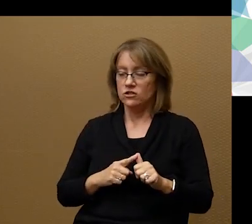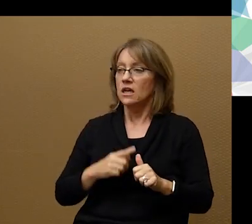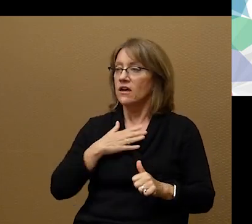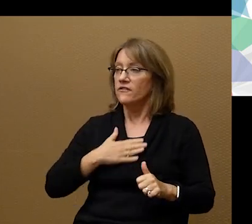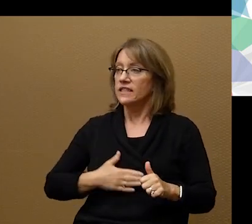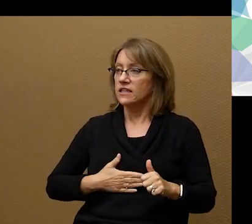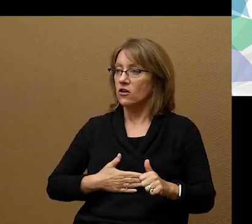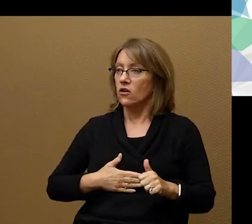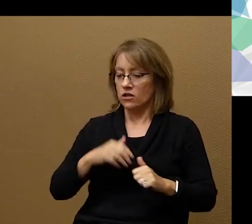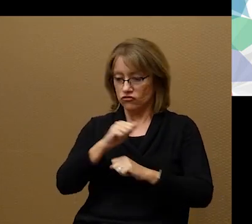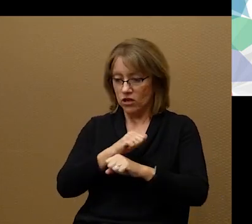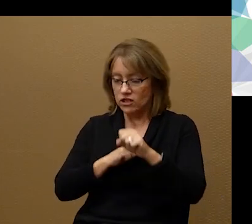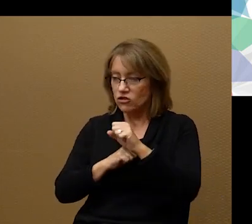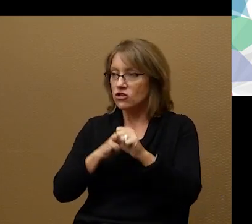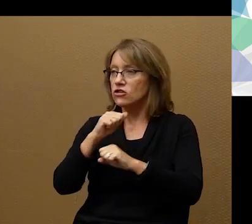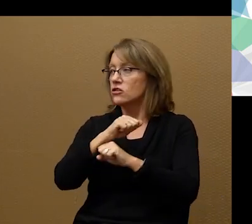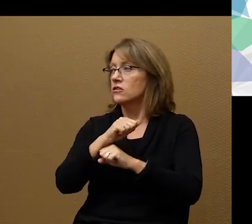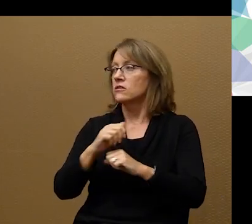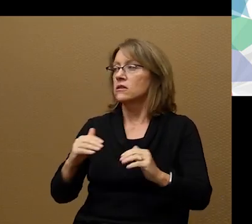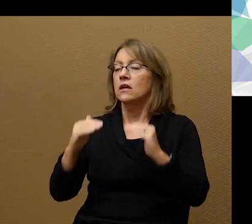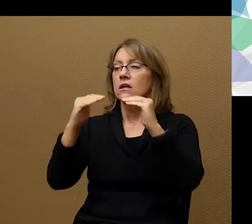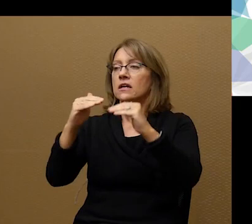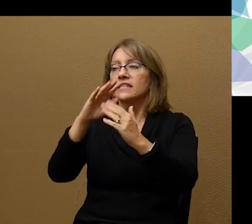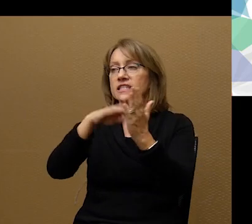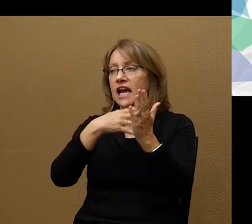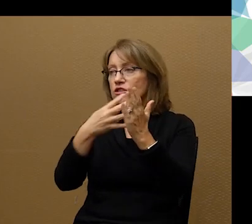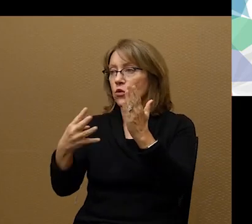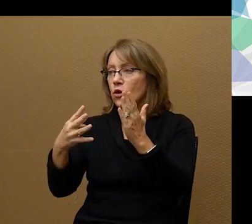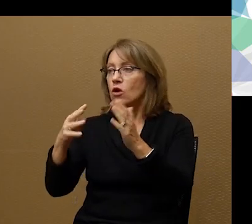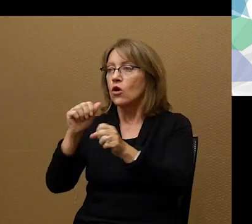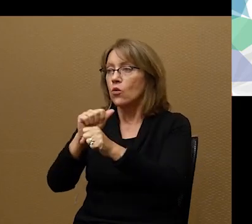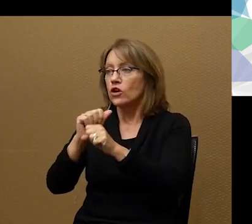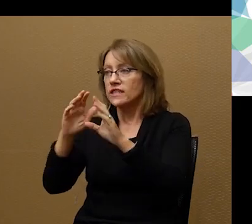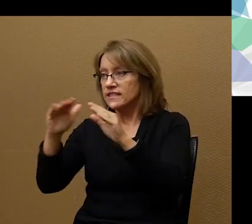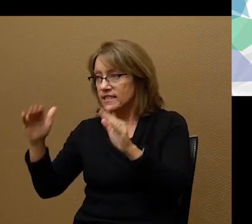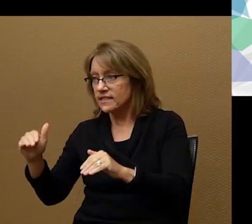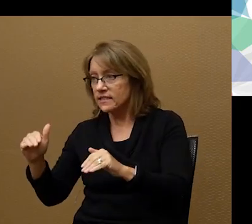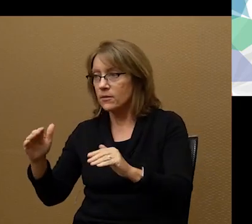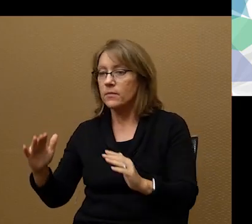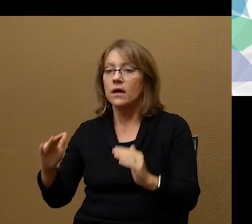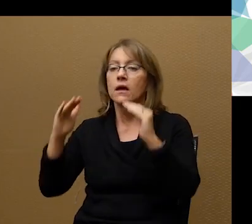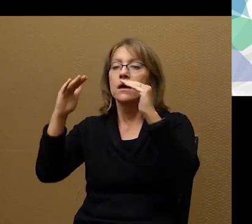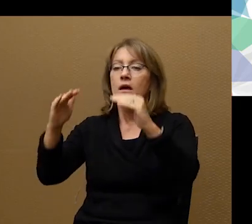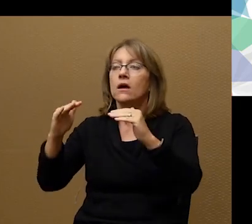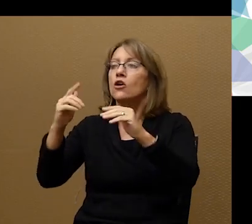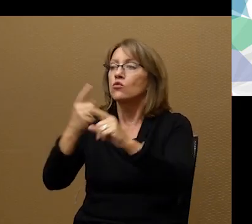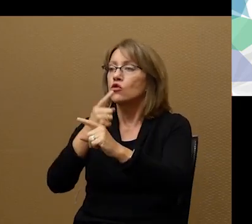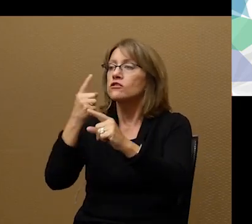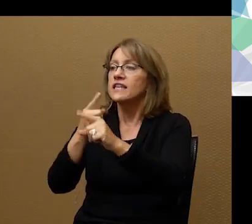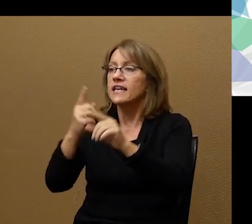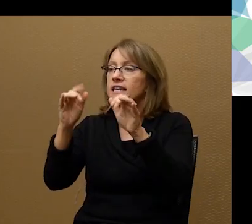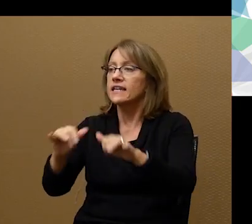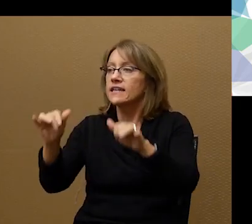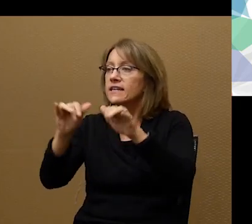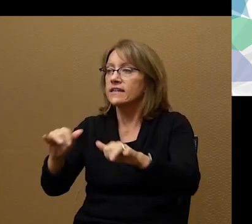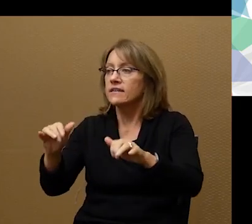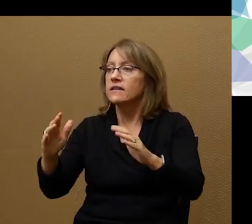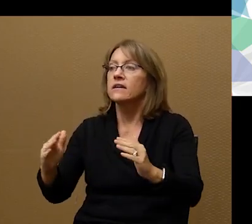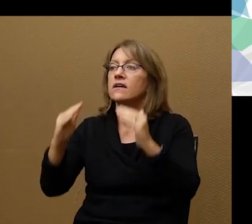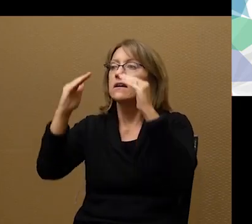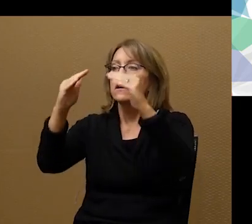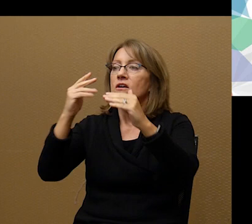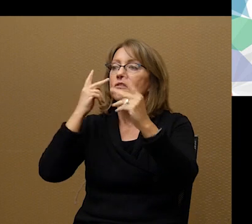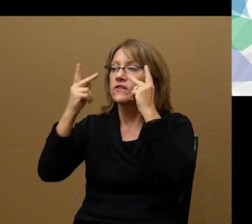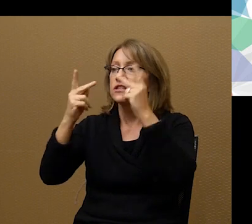is schedules, work systems, and then routines, and then visual structure of materials. In